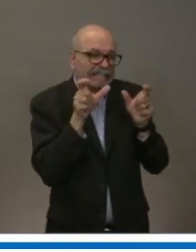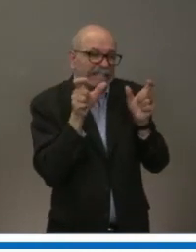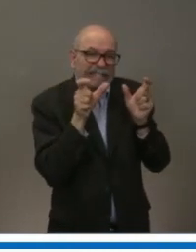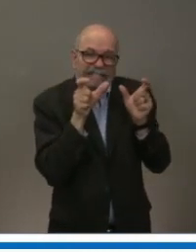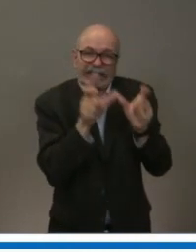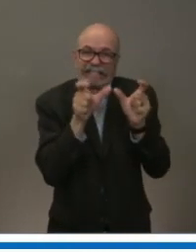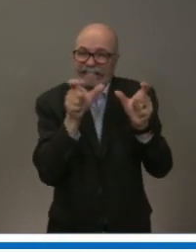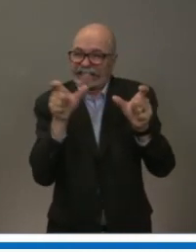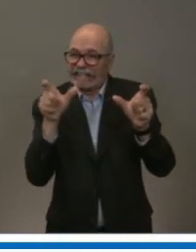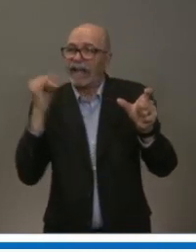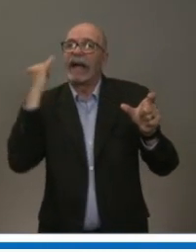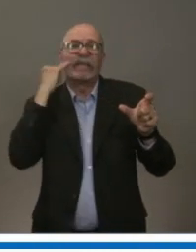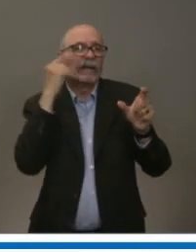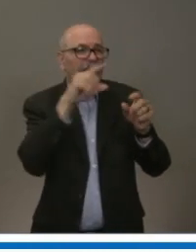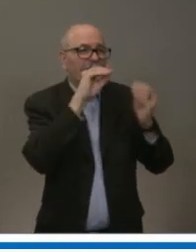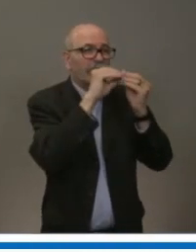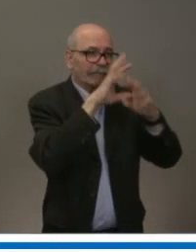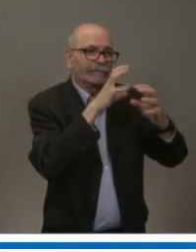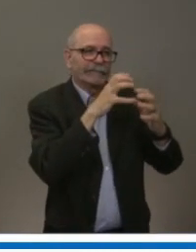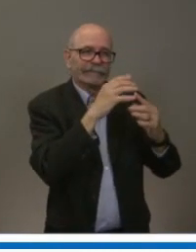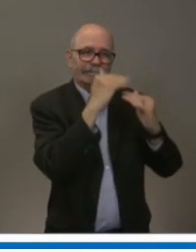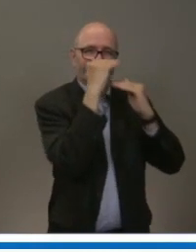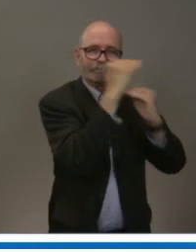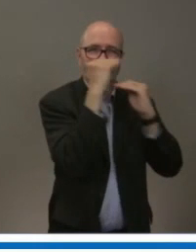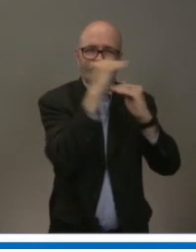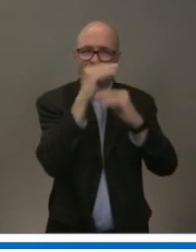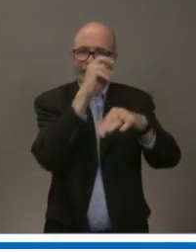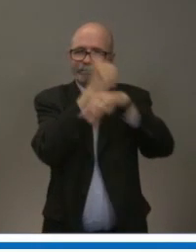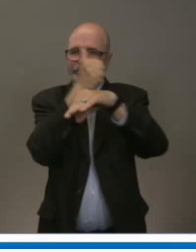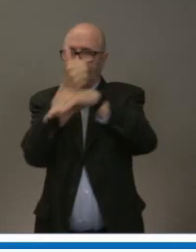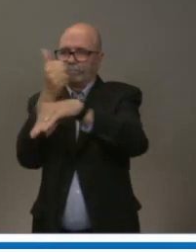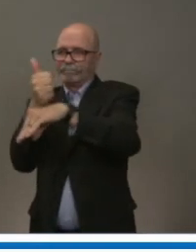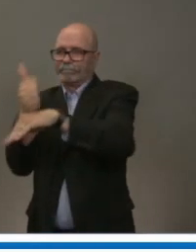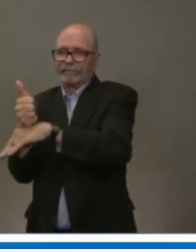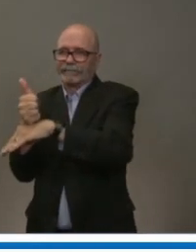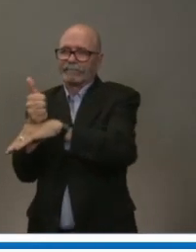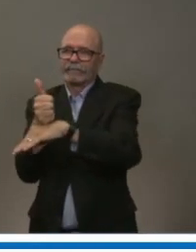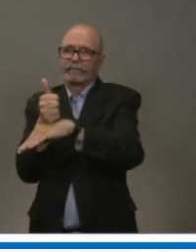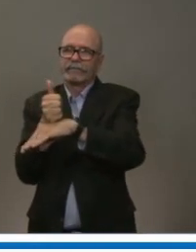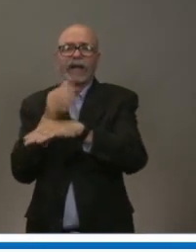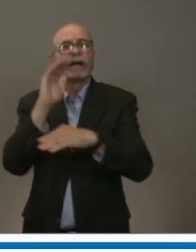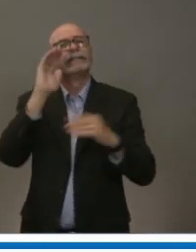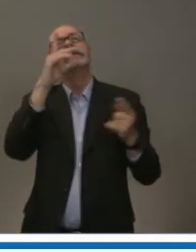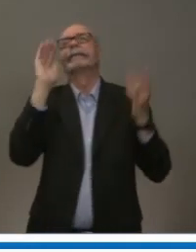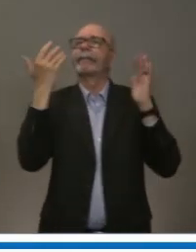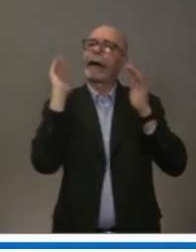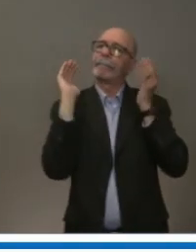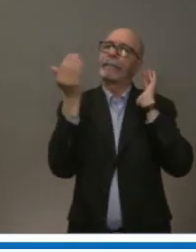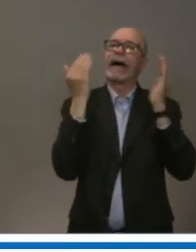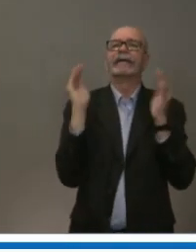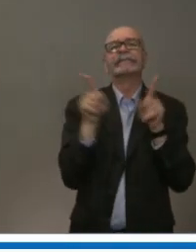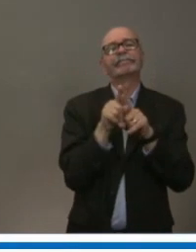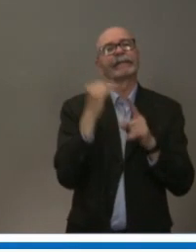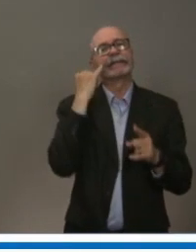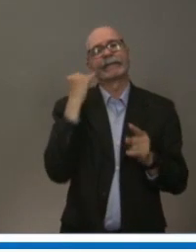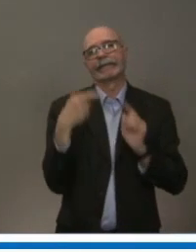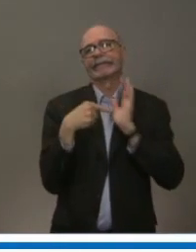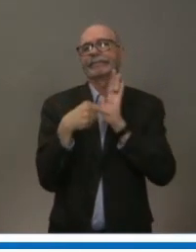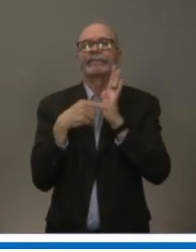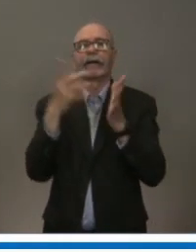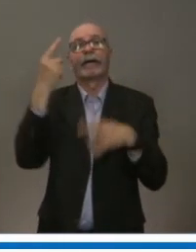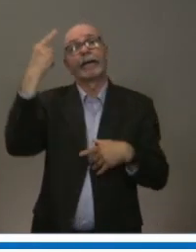of what the increased mortality might be for things like mental health, suicide, self-harm,